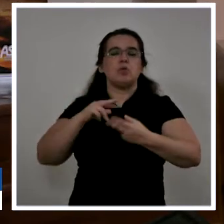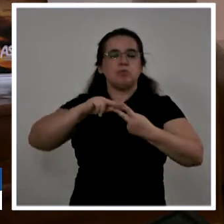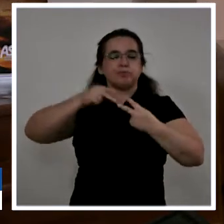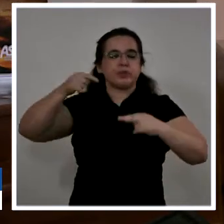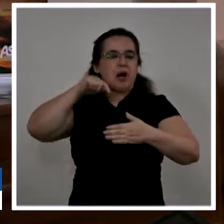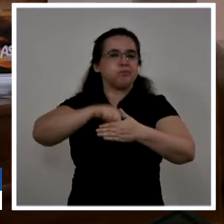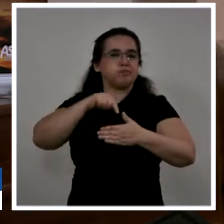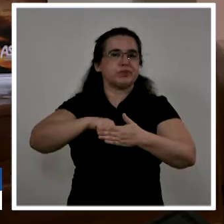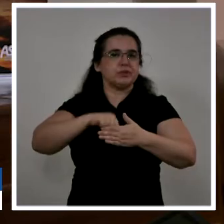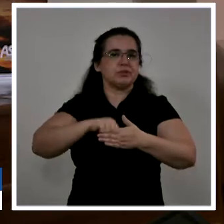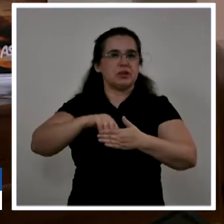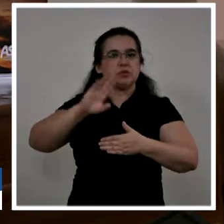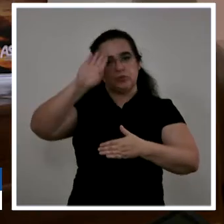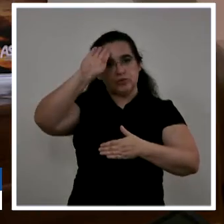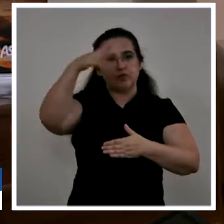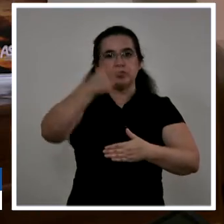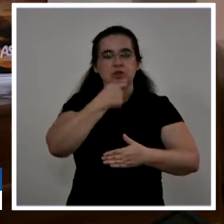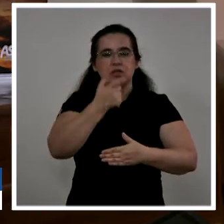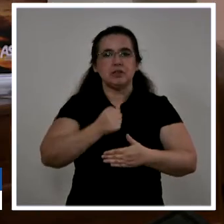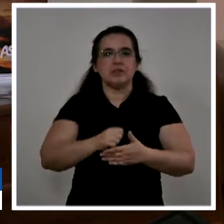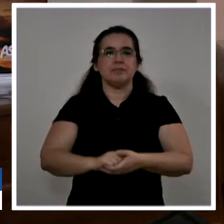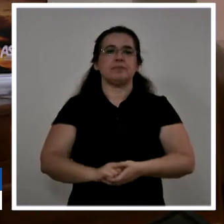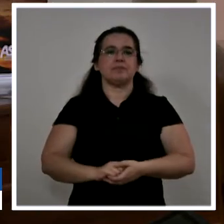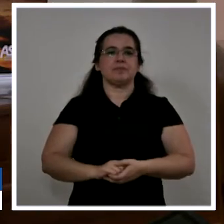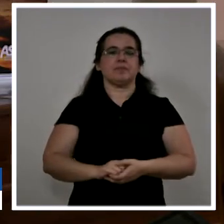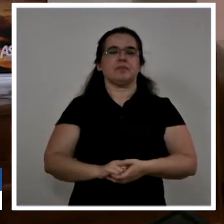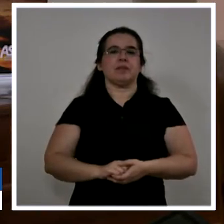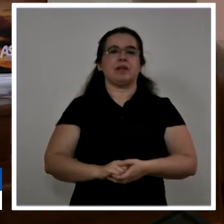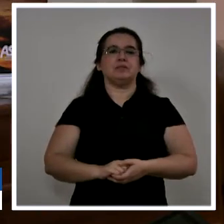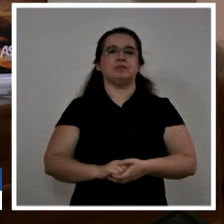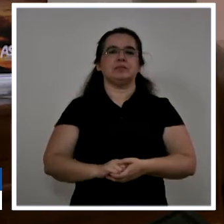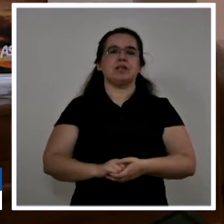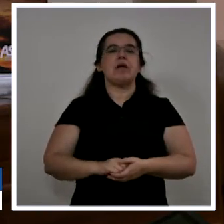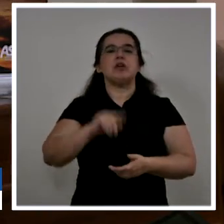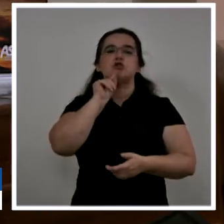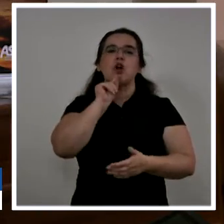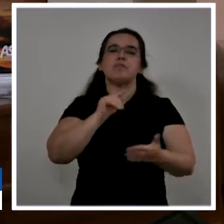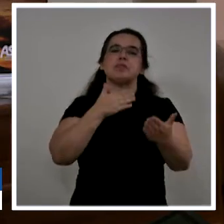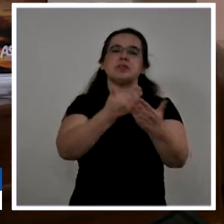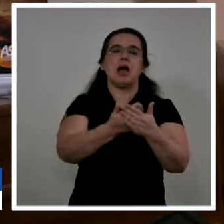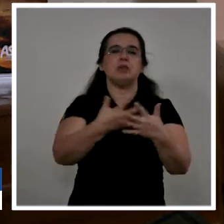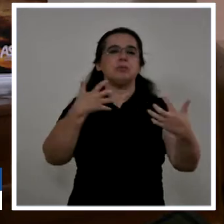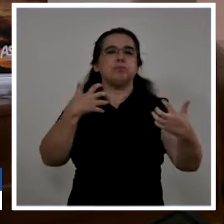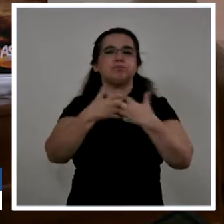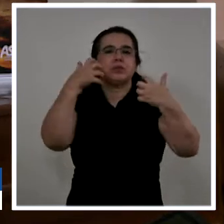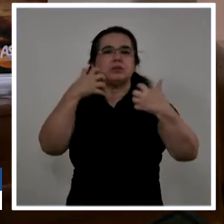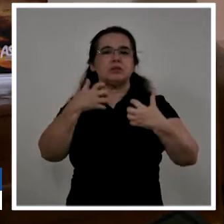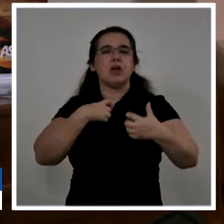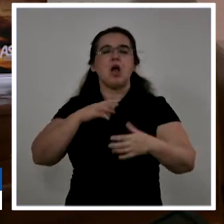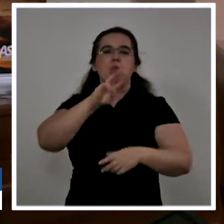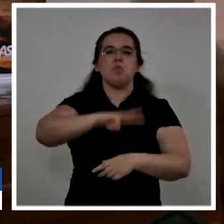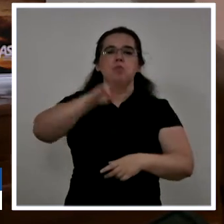estão potenciais nesse bebê. That's called multigenerational. Isso chama-se um impacto